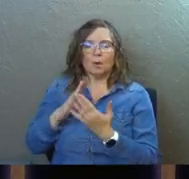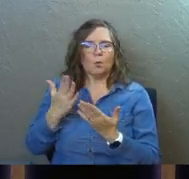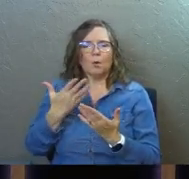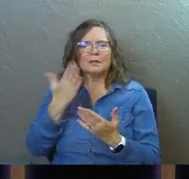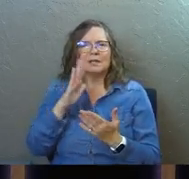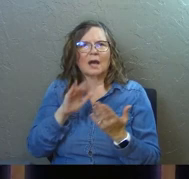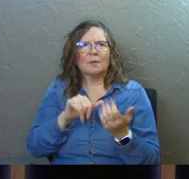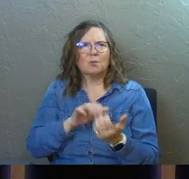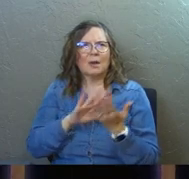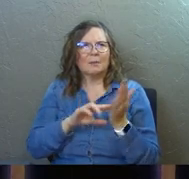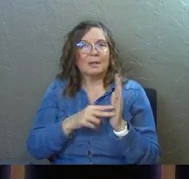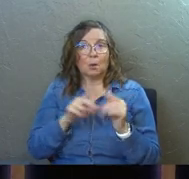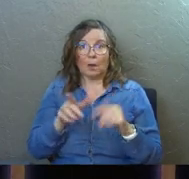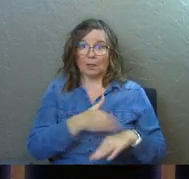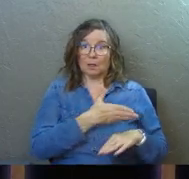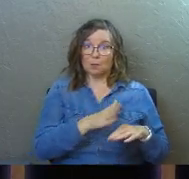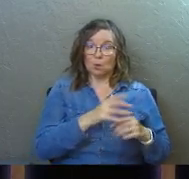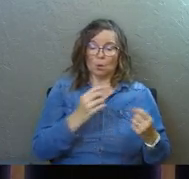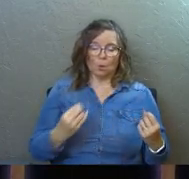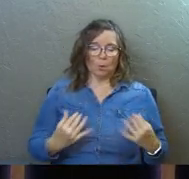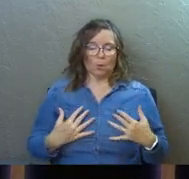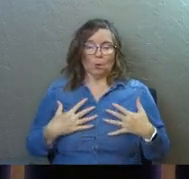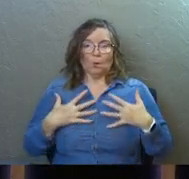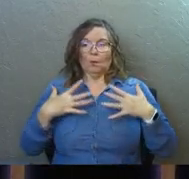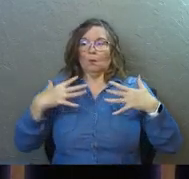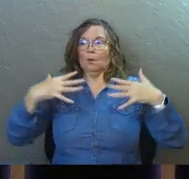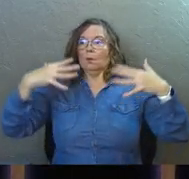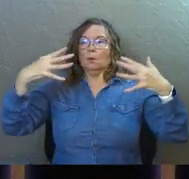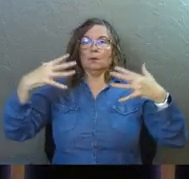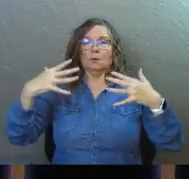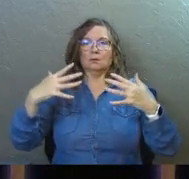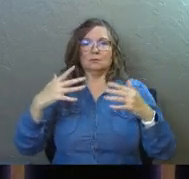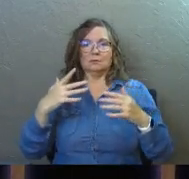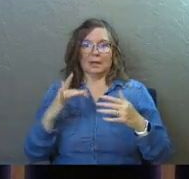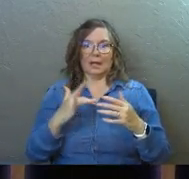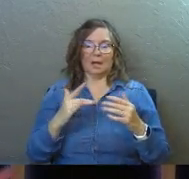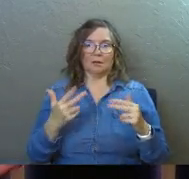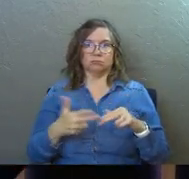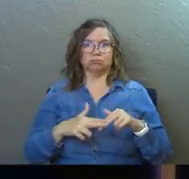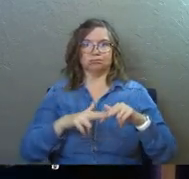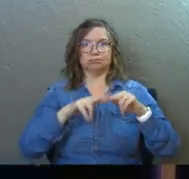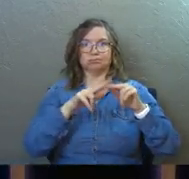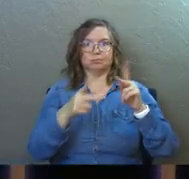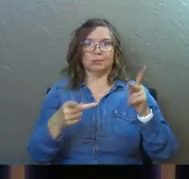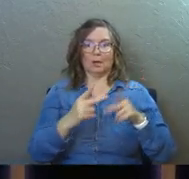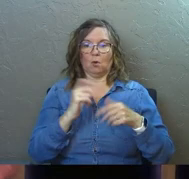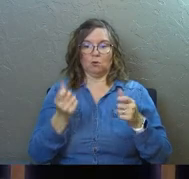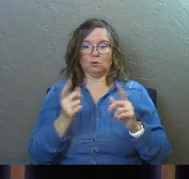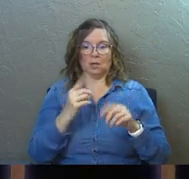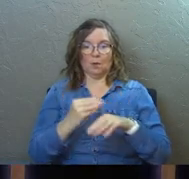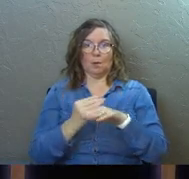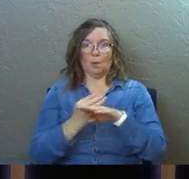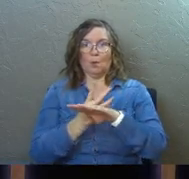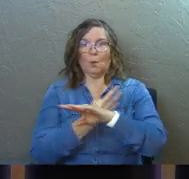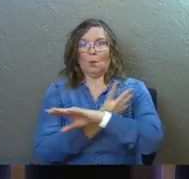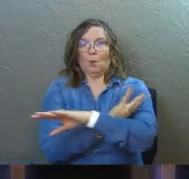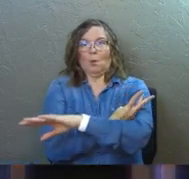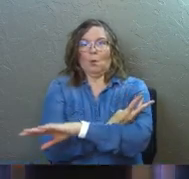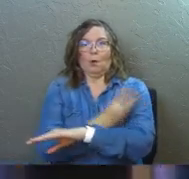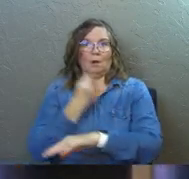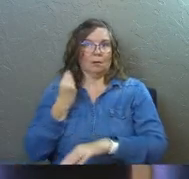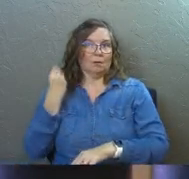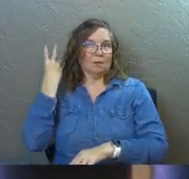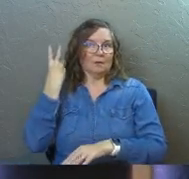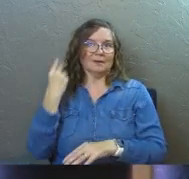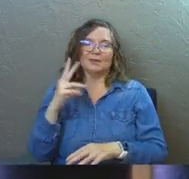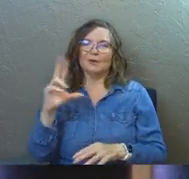God's presence? Is it when the music swells at a certain point, right? And it kind of builds to this spot where all of a sudden the goosebumps go up on the back of our